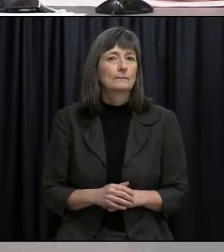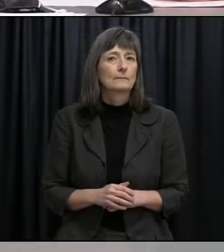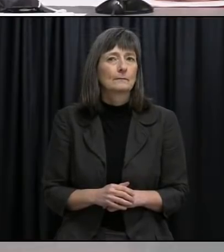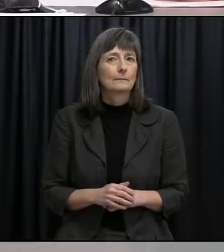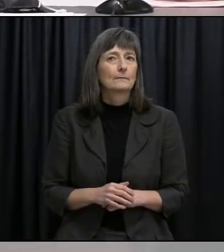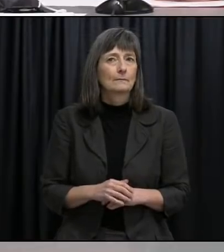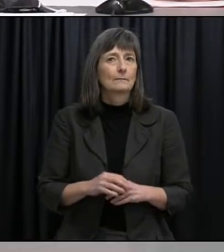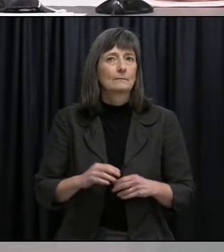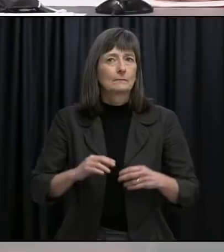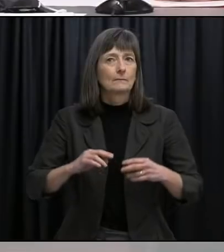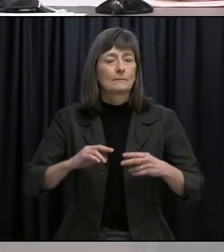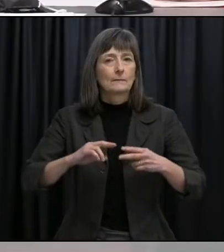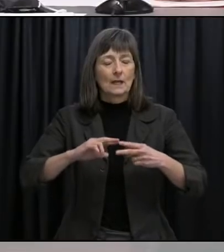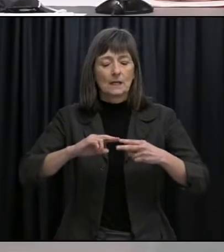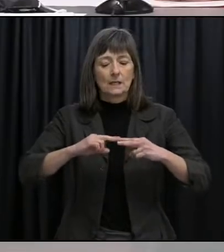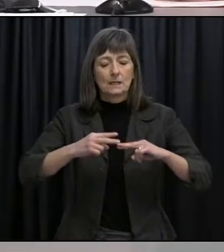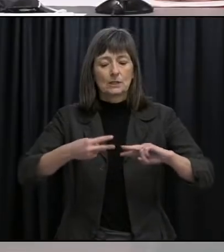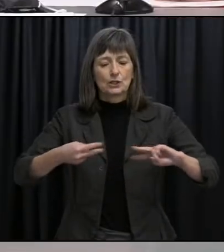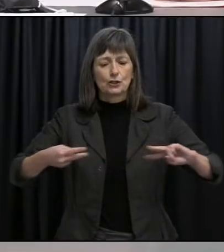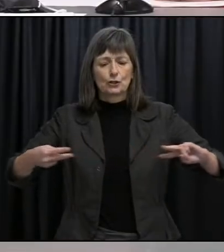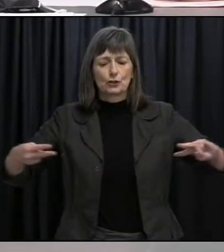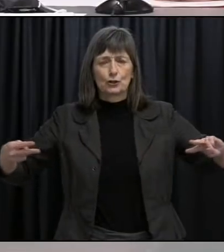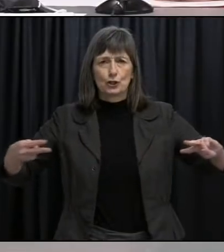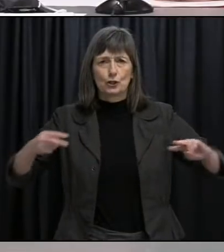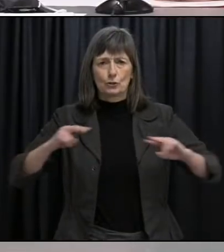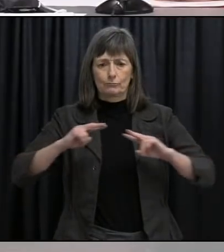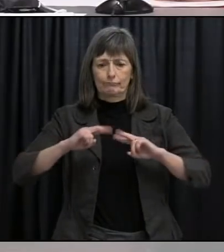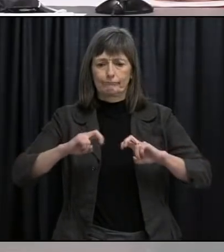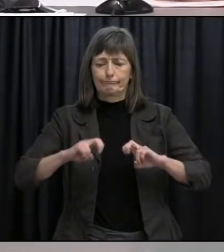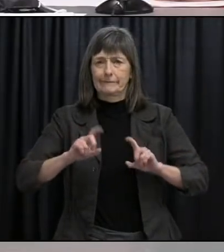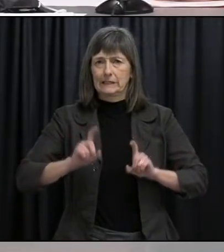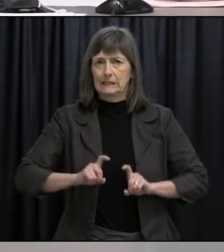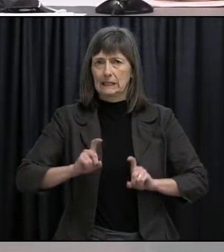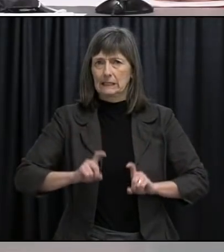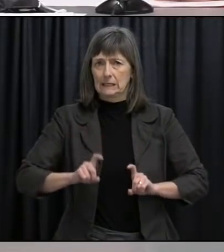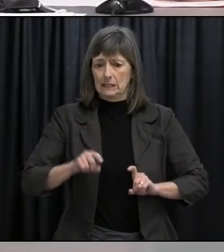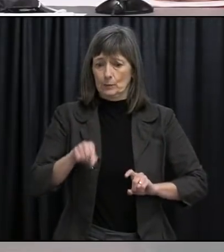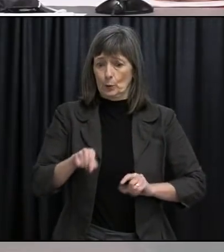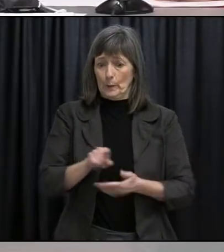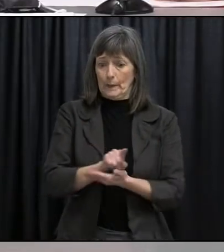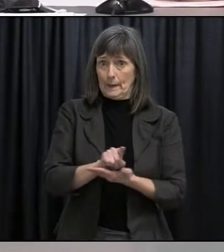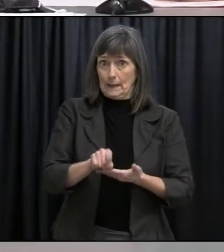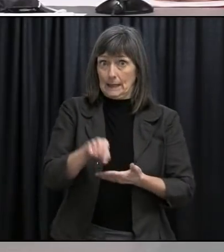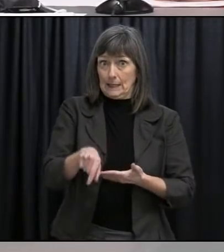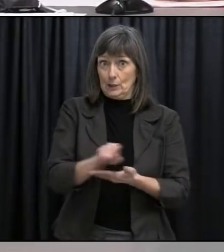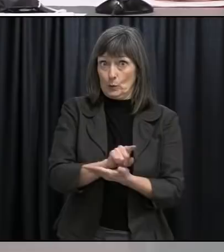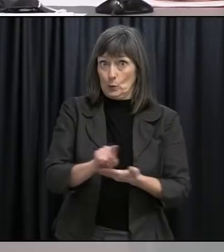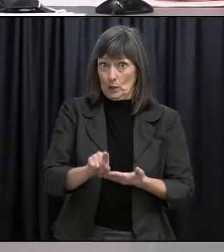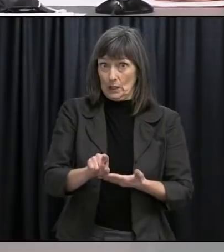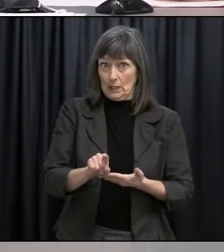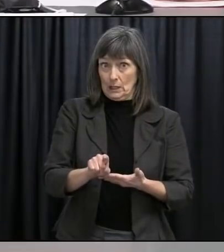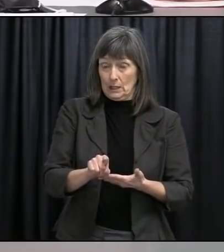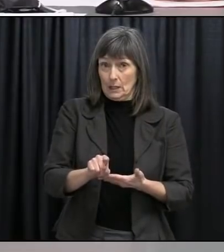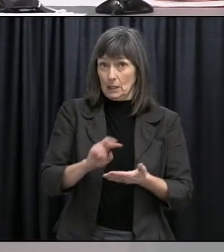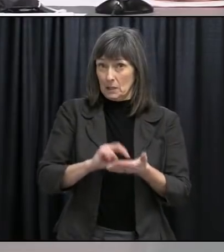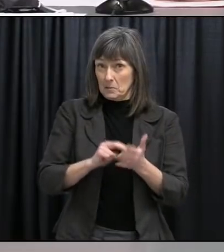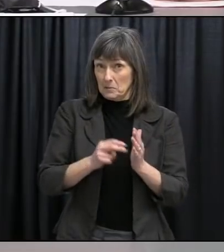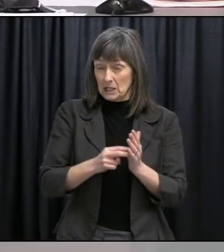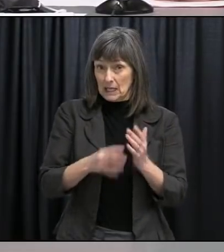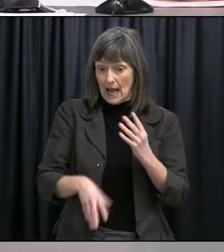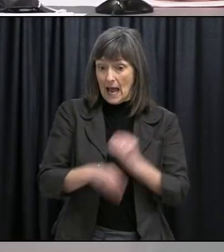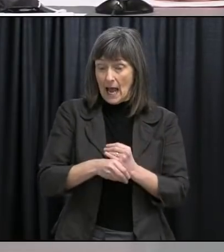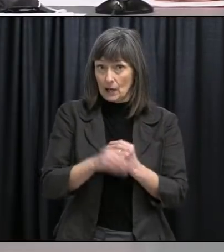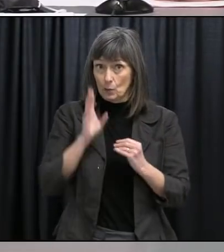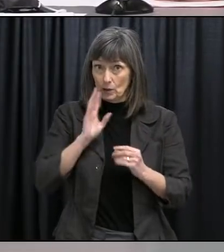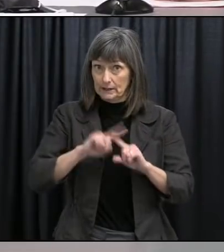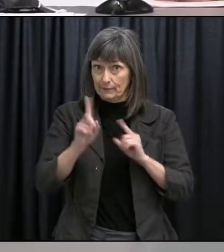this week. And I'm curious, what does that mean for the testing process? Will people need to have their samples tested 3 times? First, the rapid